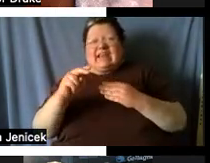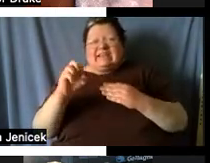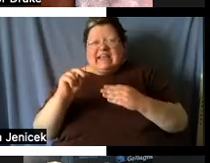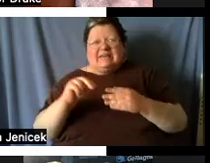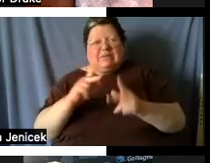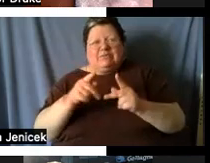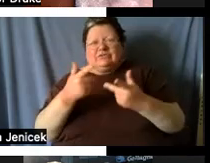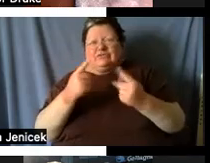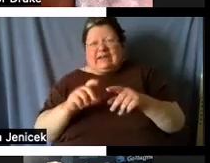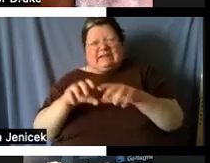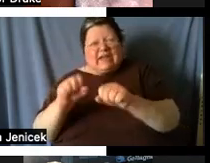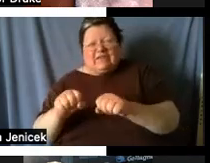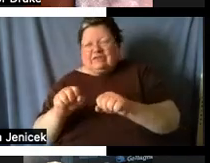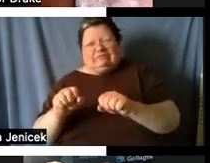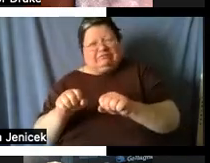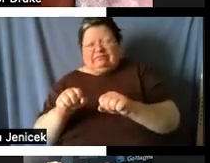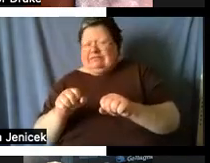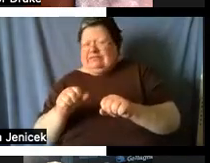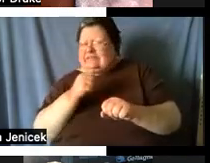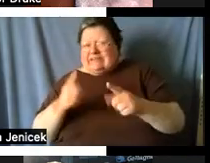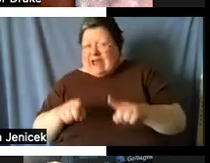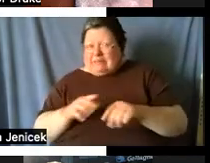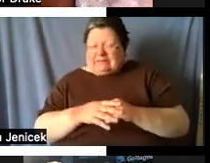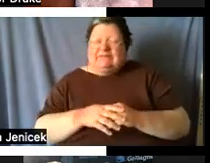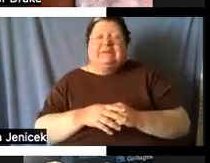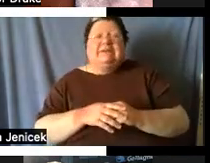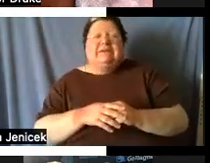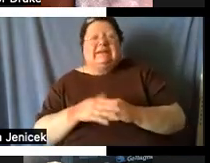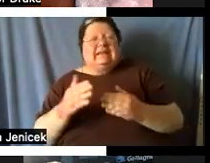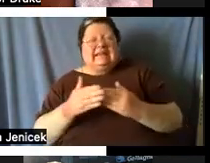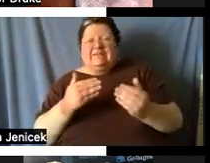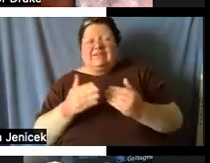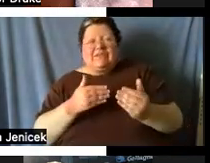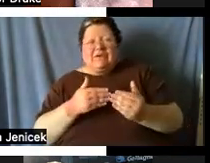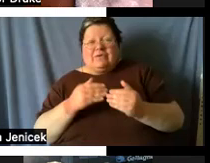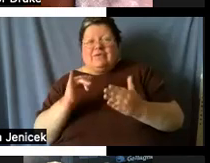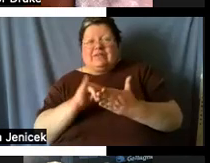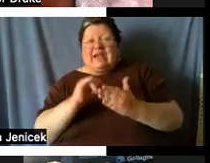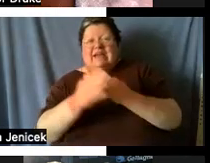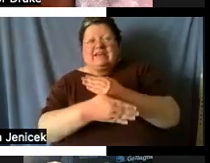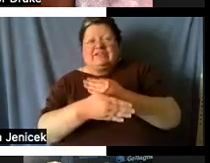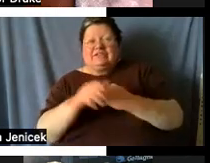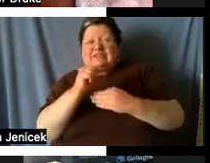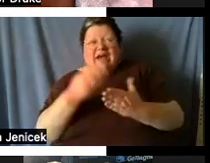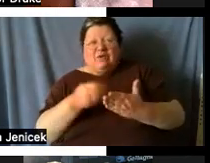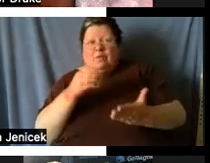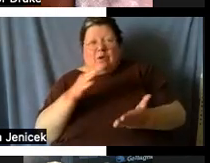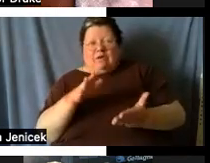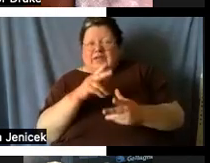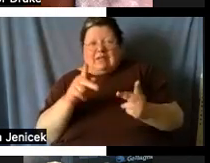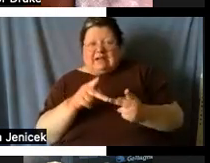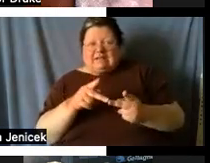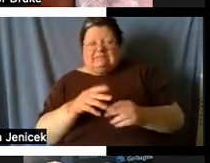it just doesn't happen, even though Afghanistan is not a wealthy or prosperous place.